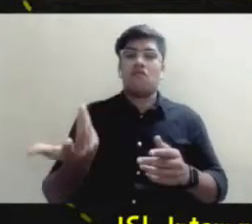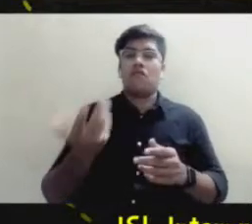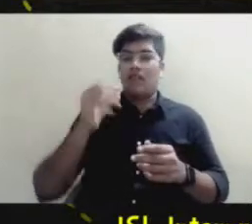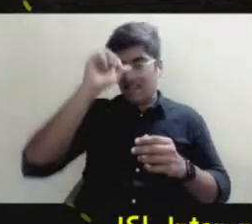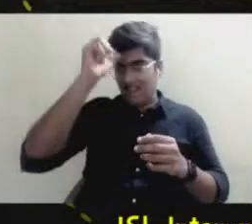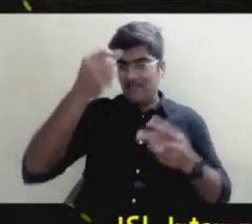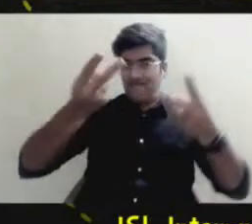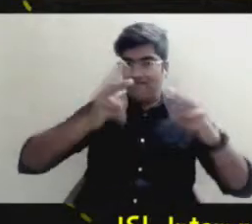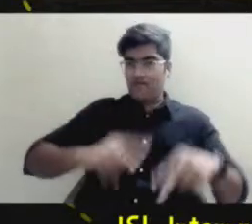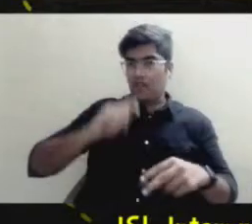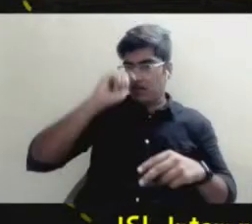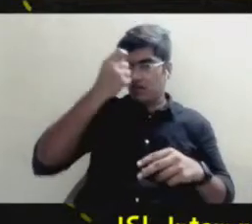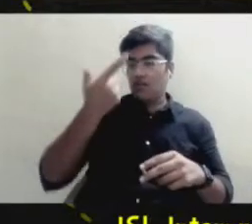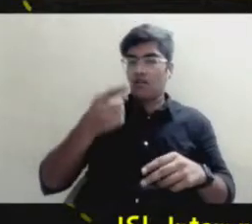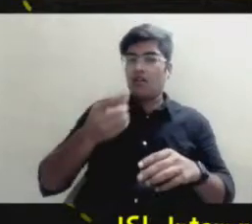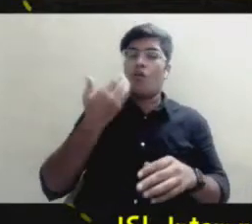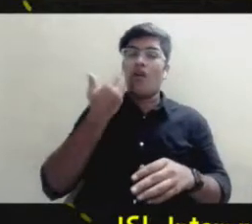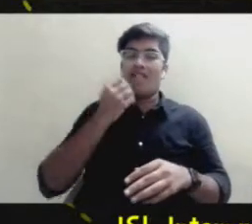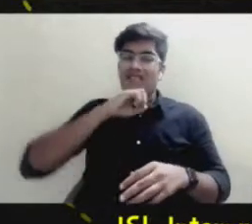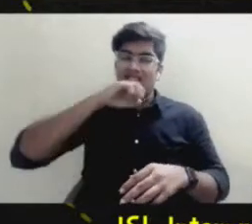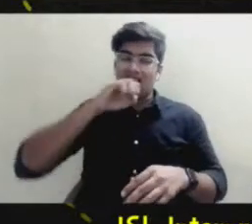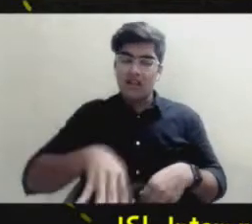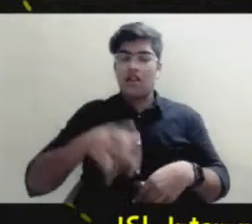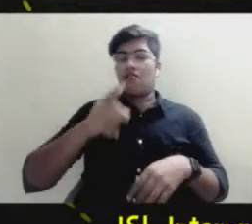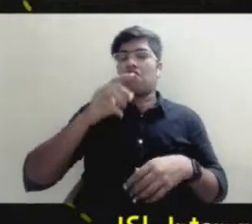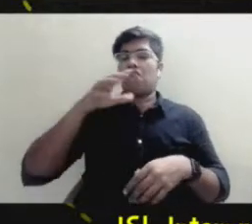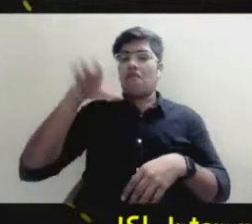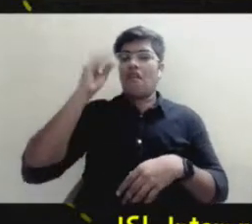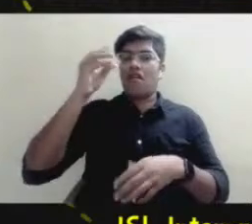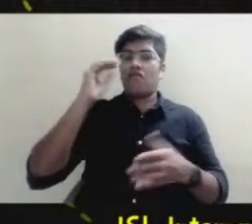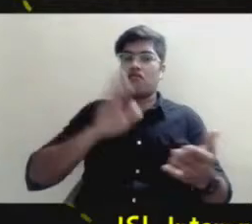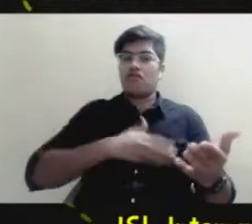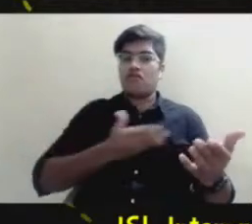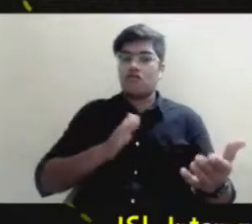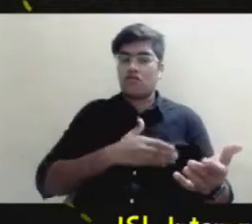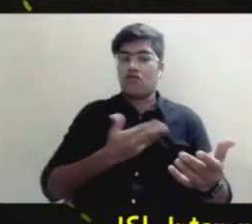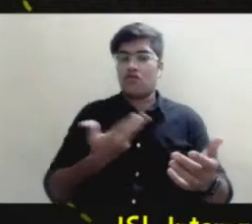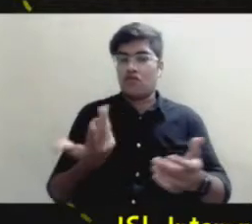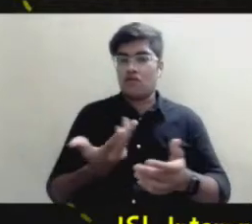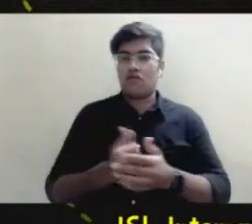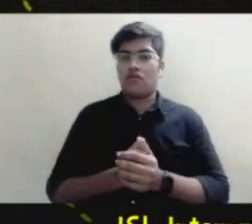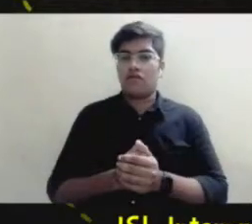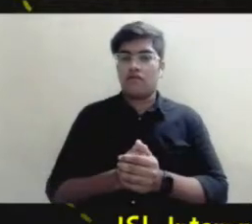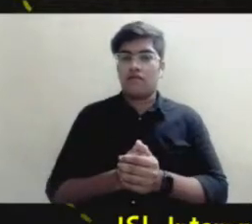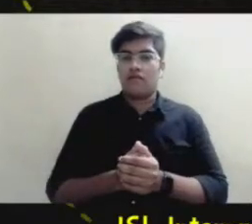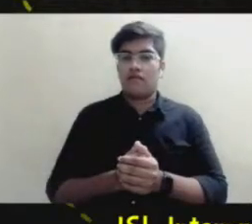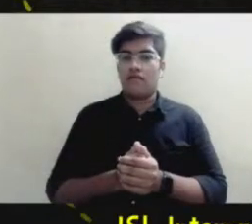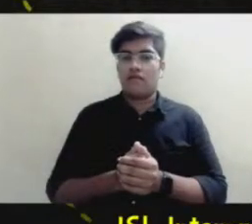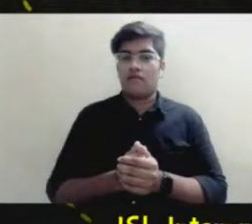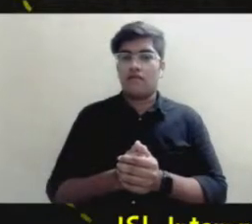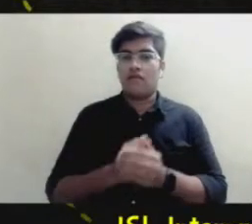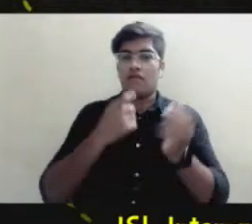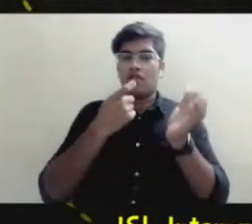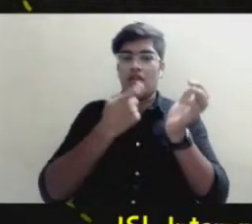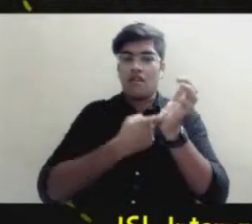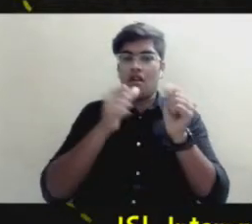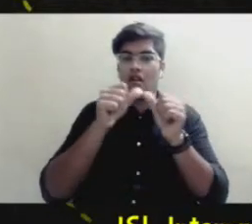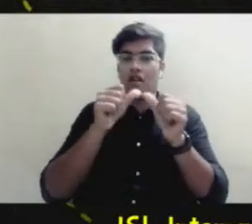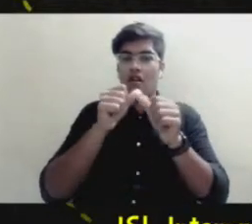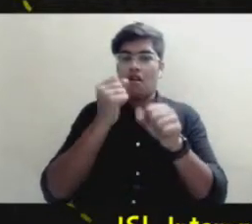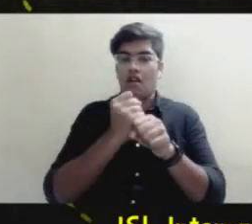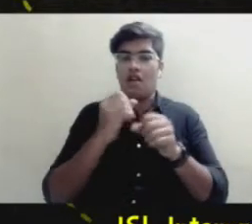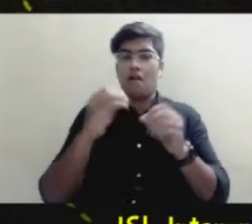young children. In fact, one that comes to my mind in Rag Bihag is a very common bandish that all of us learn. And it